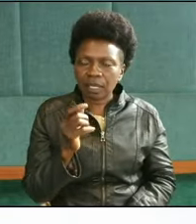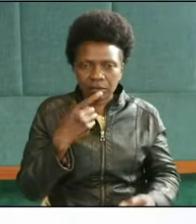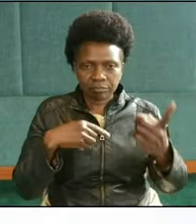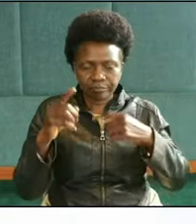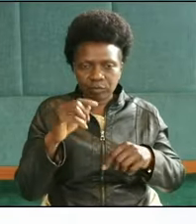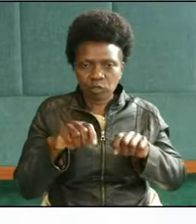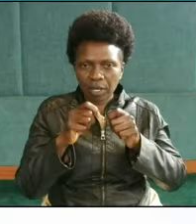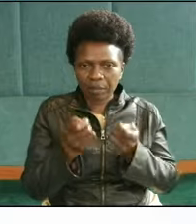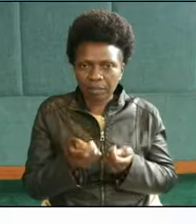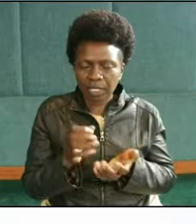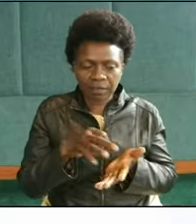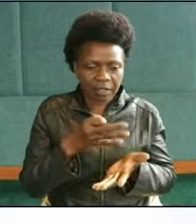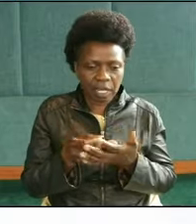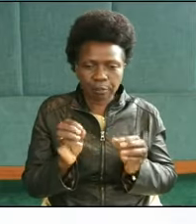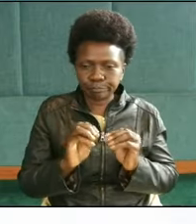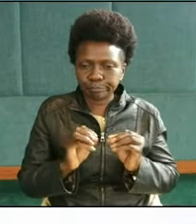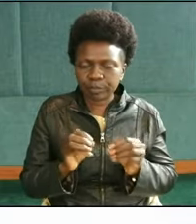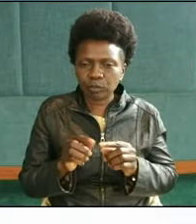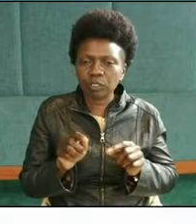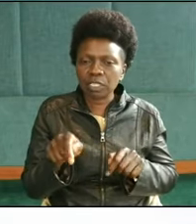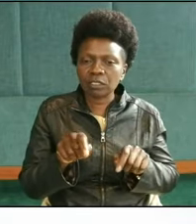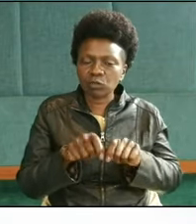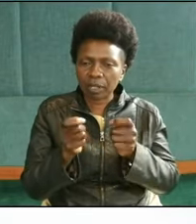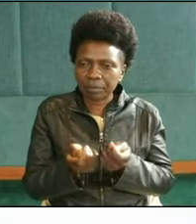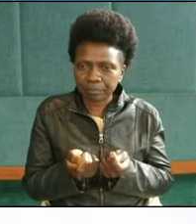failure to the tribe of Judah.